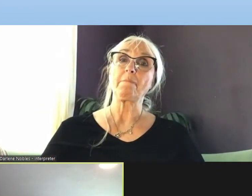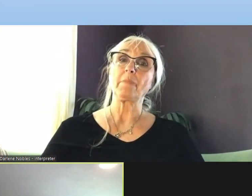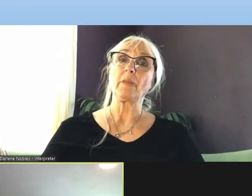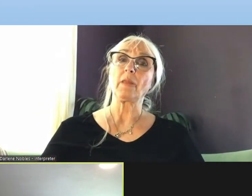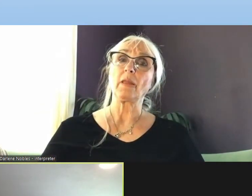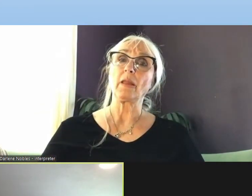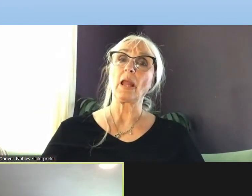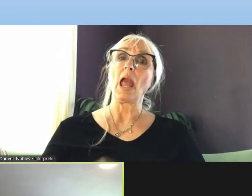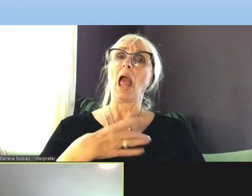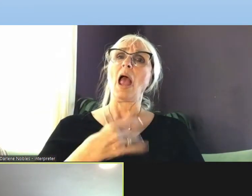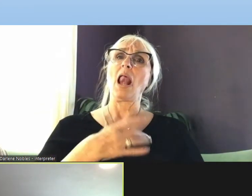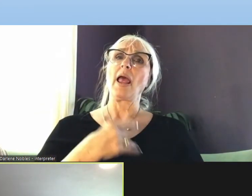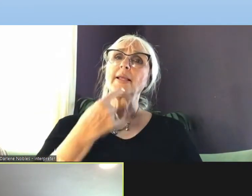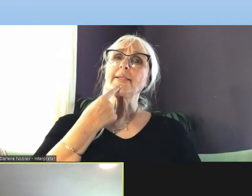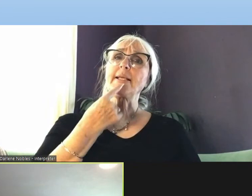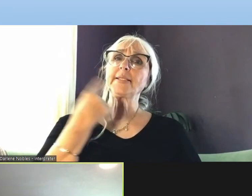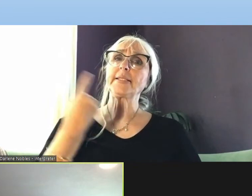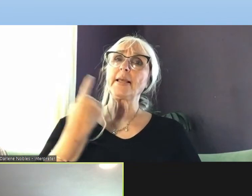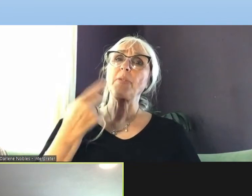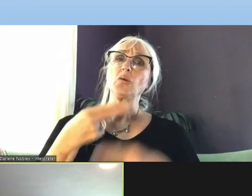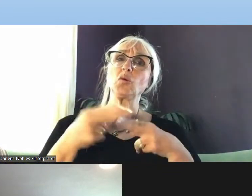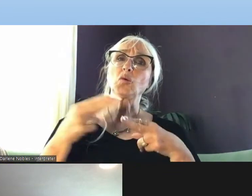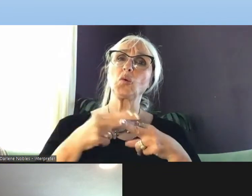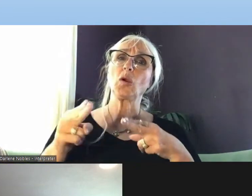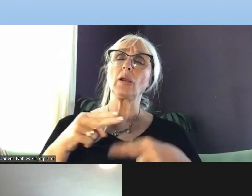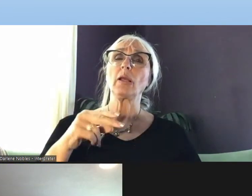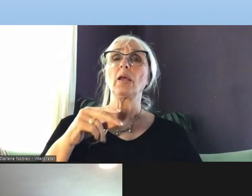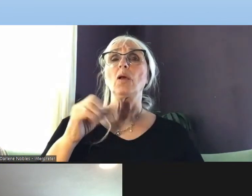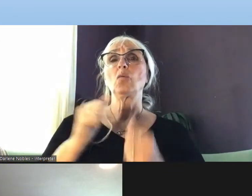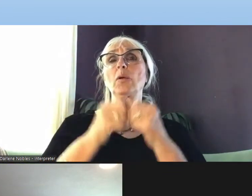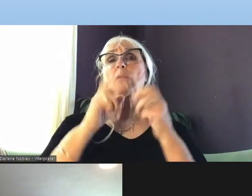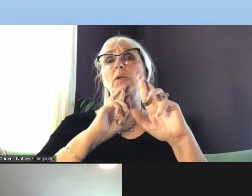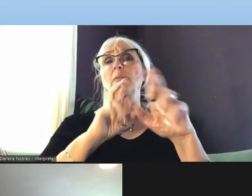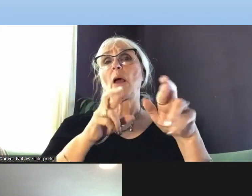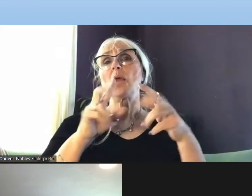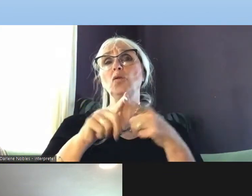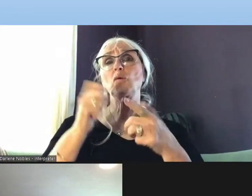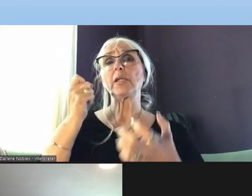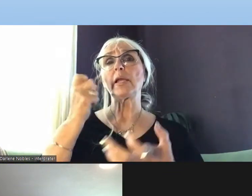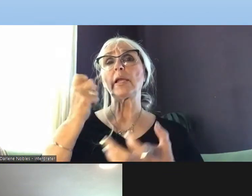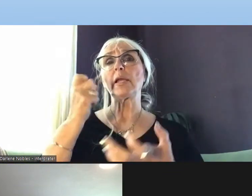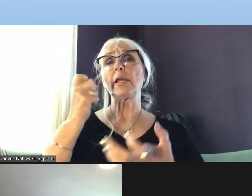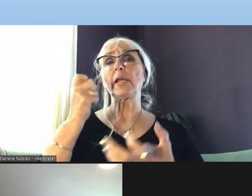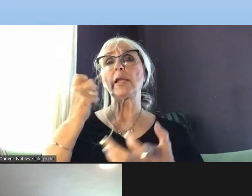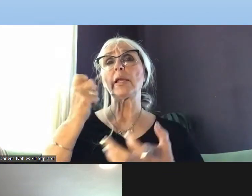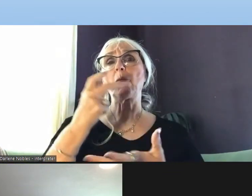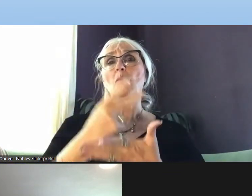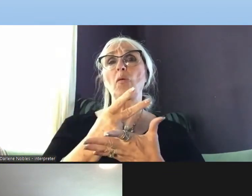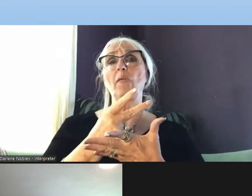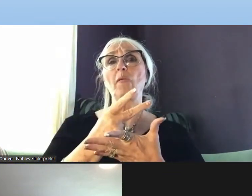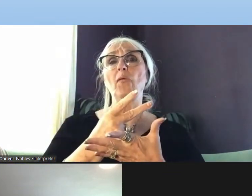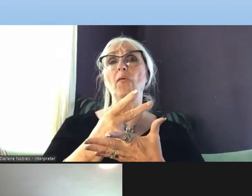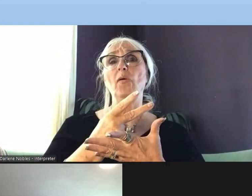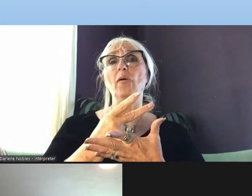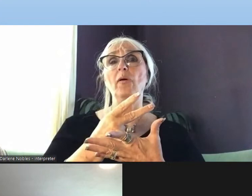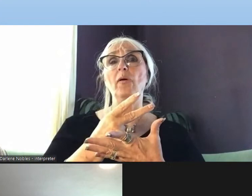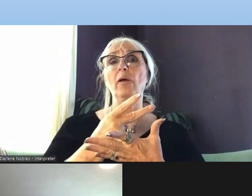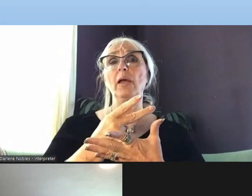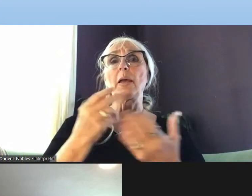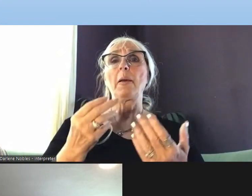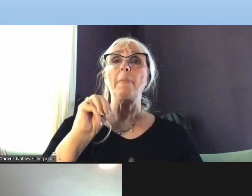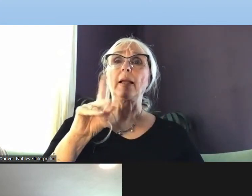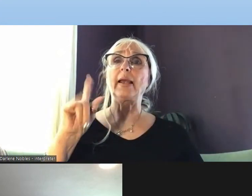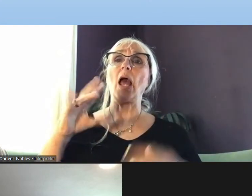to say something just briefly. In response to the approval of the McLennan County holiday dates for